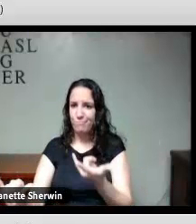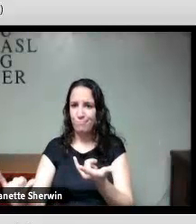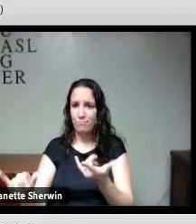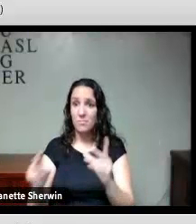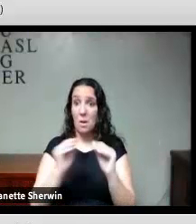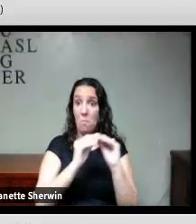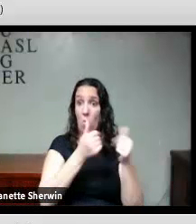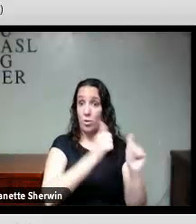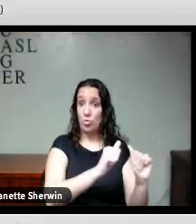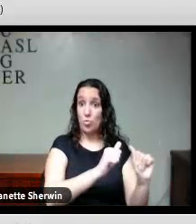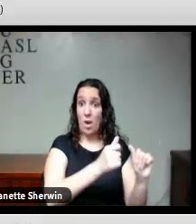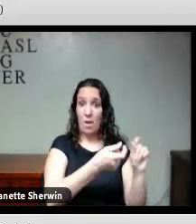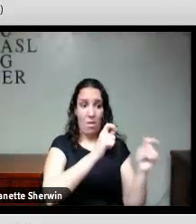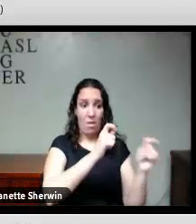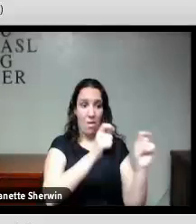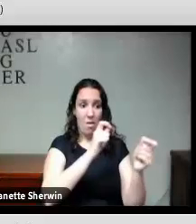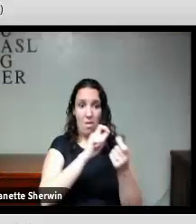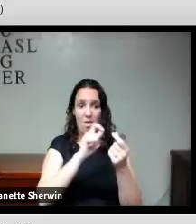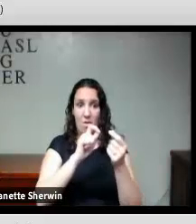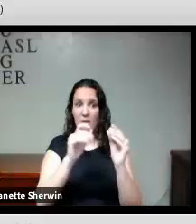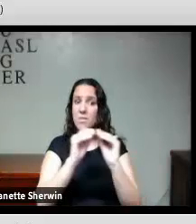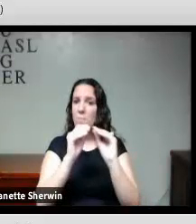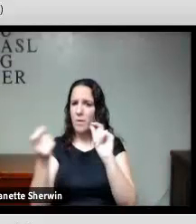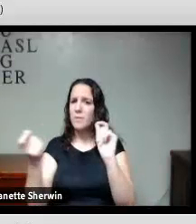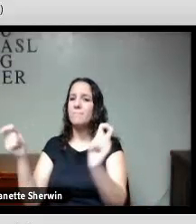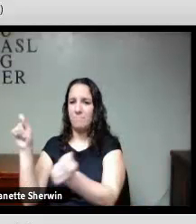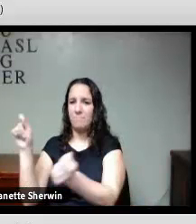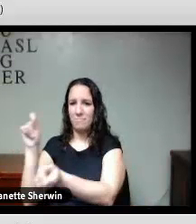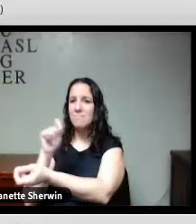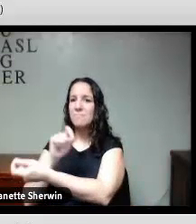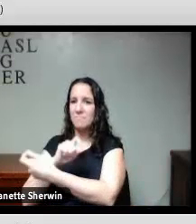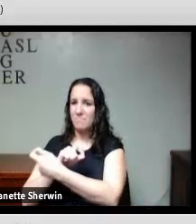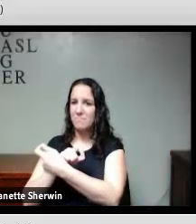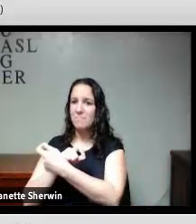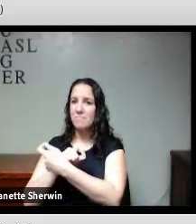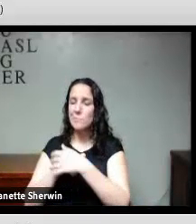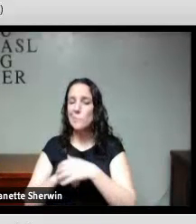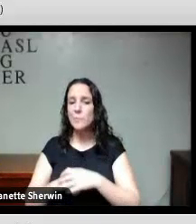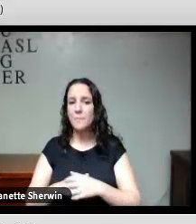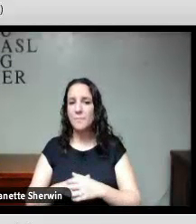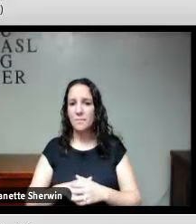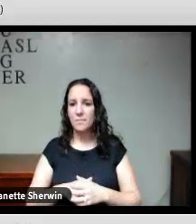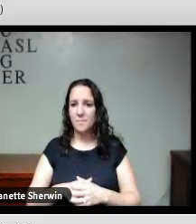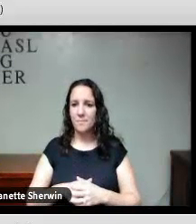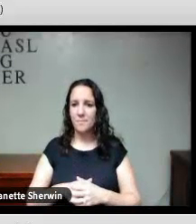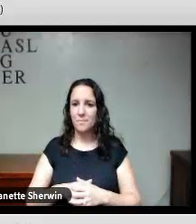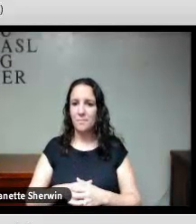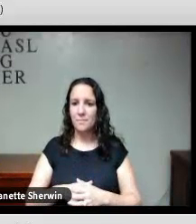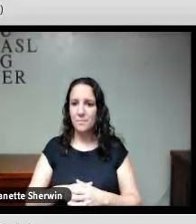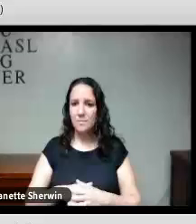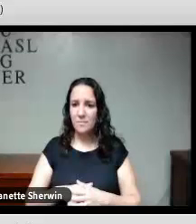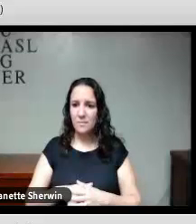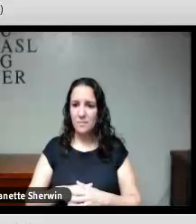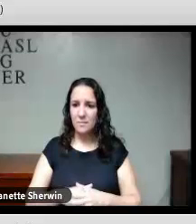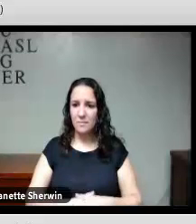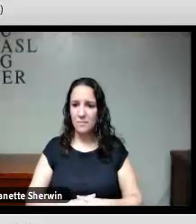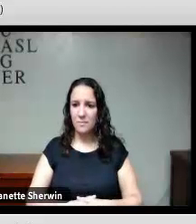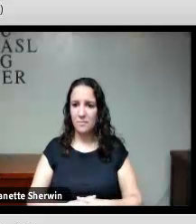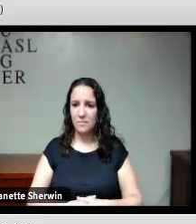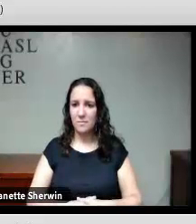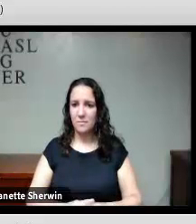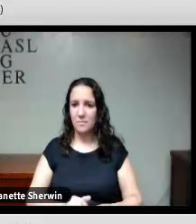of things, the more you will find that there are those times that please you and you think, gosh, that worked. I'm going to do that again,